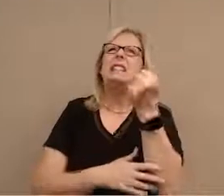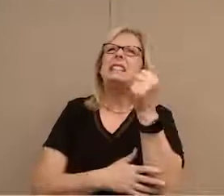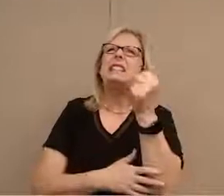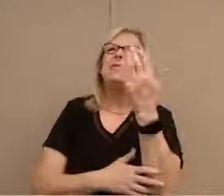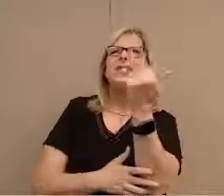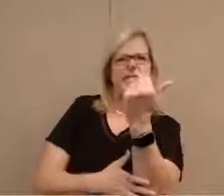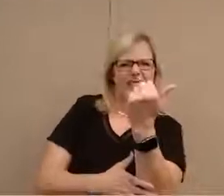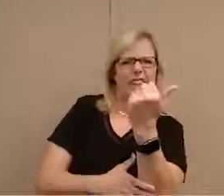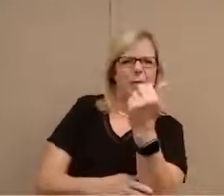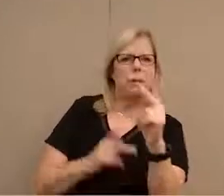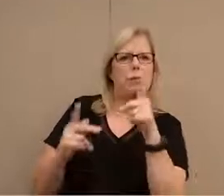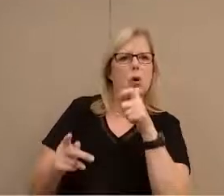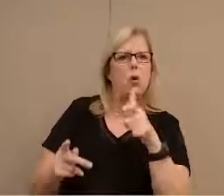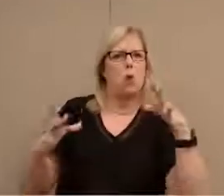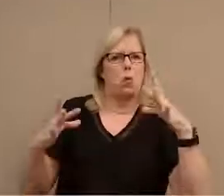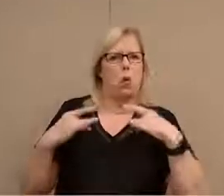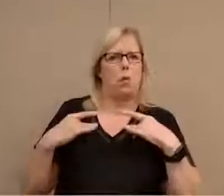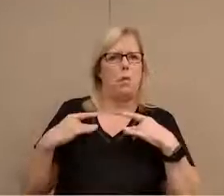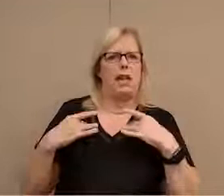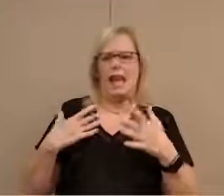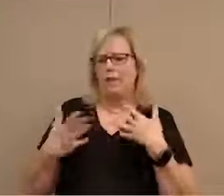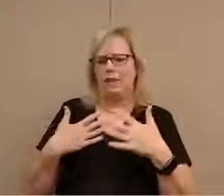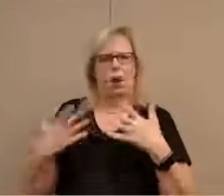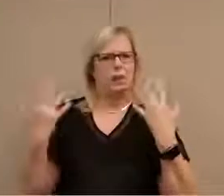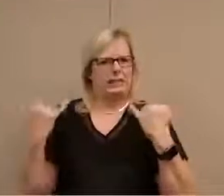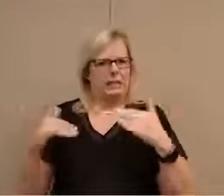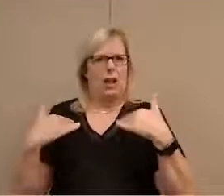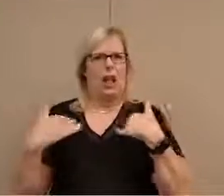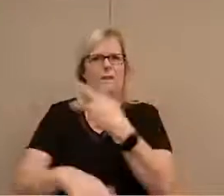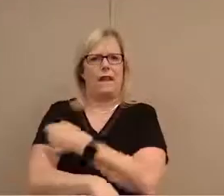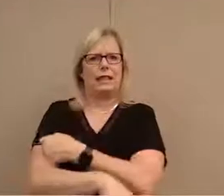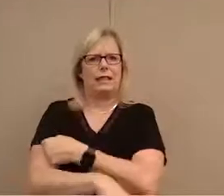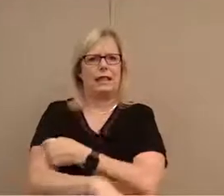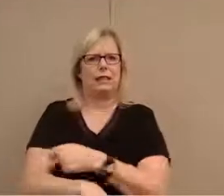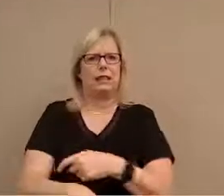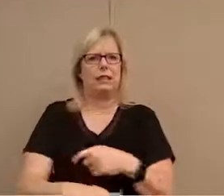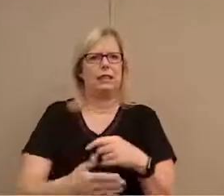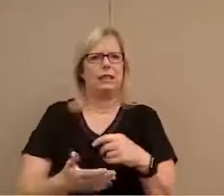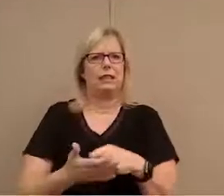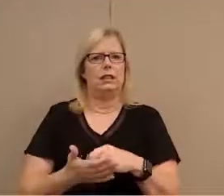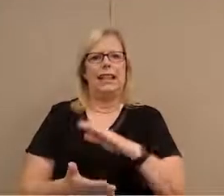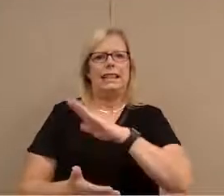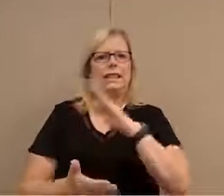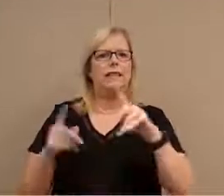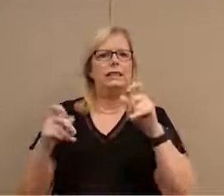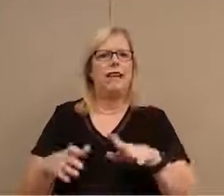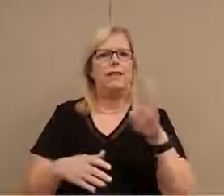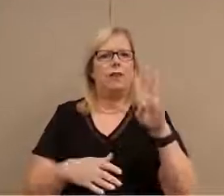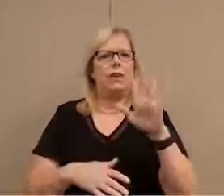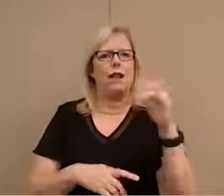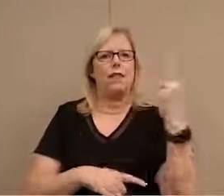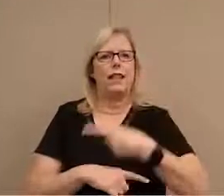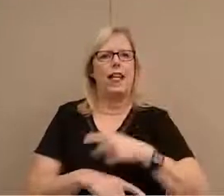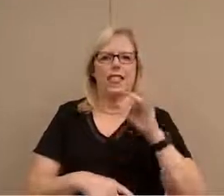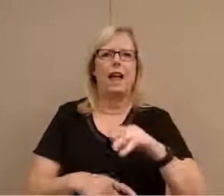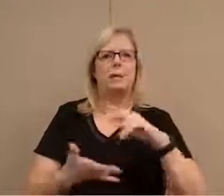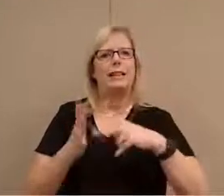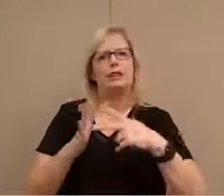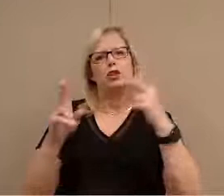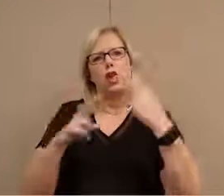15 cases that have been vaccinated 2 weeks out and have never been tested 45 days, which is a breakthrough